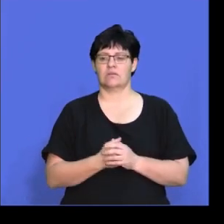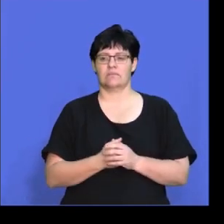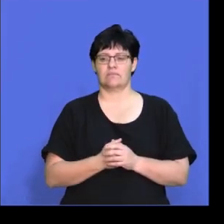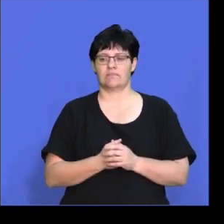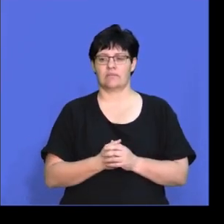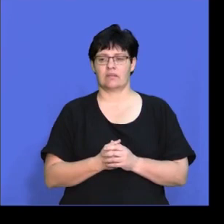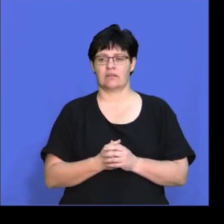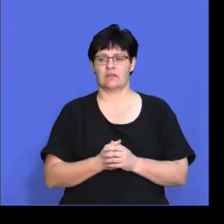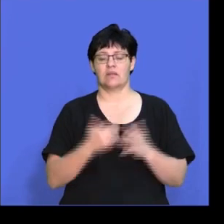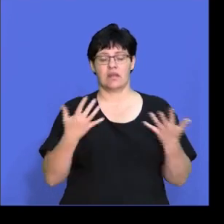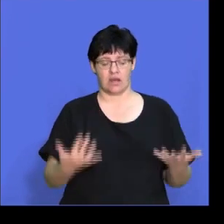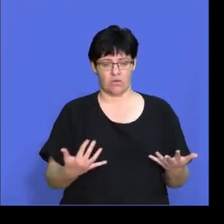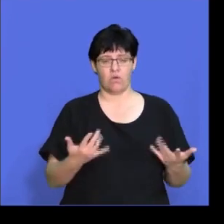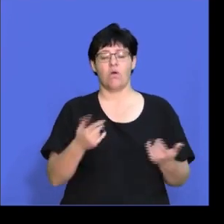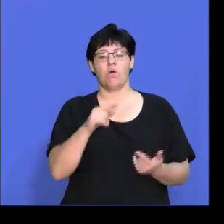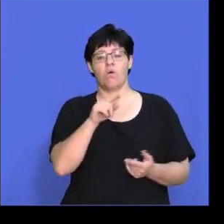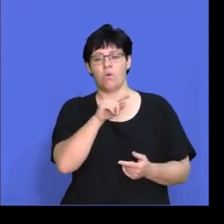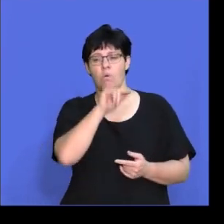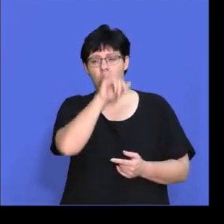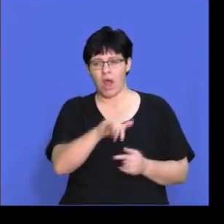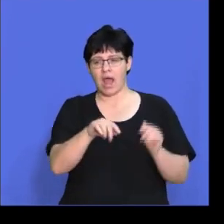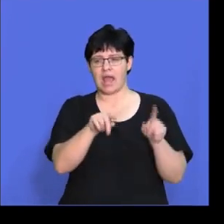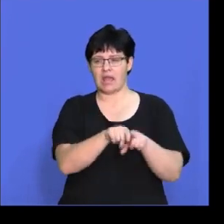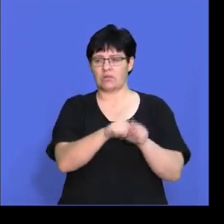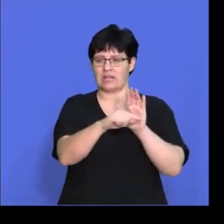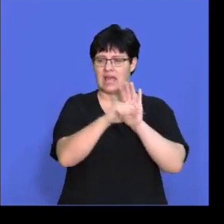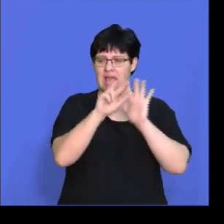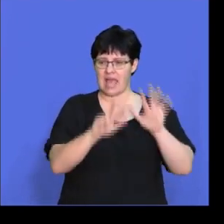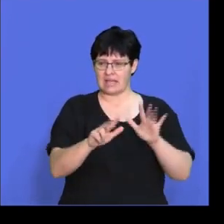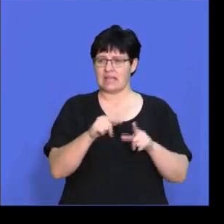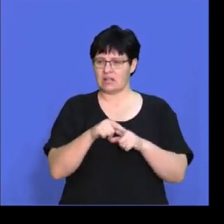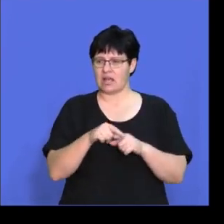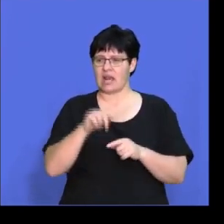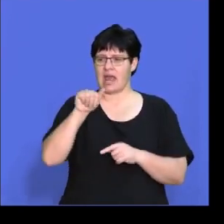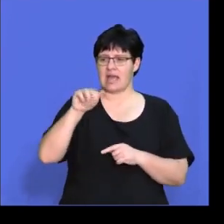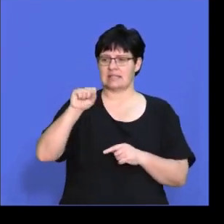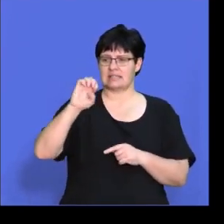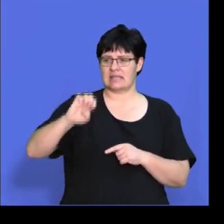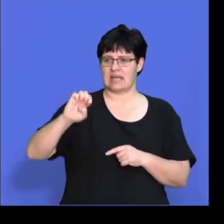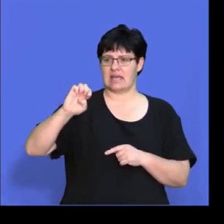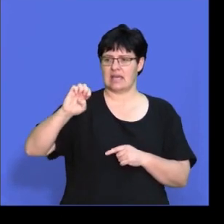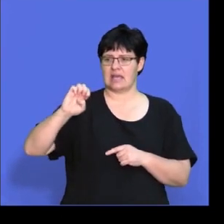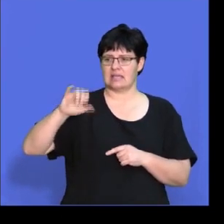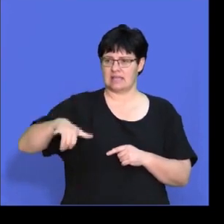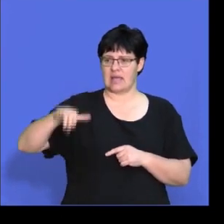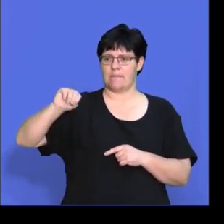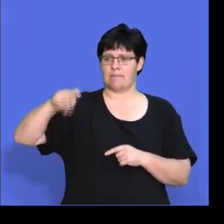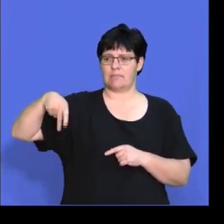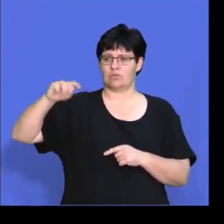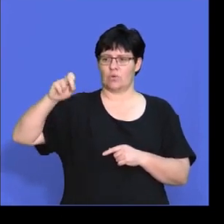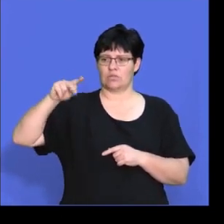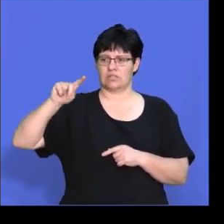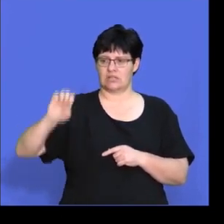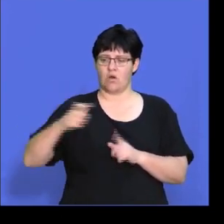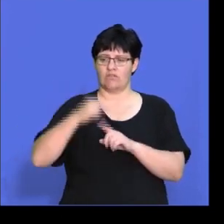Okay, sorry, I went forward instead of back. Okay, and y equals -8 is the equation of the asymptote of g. And finally, we're told that